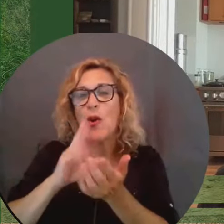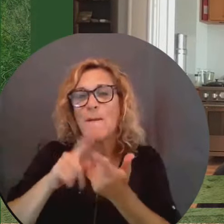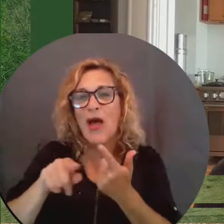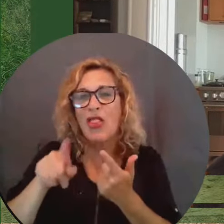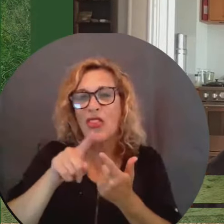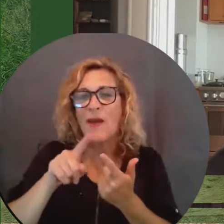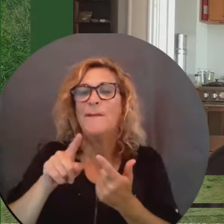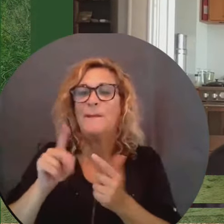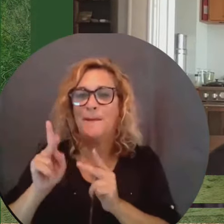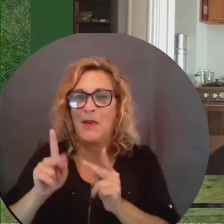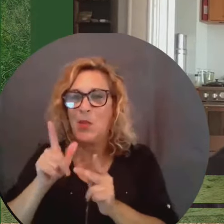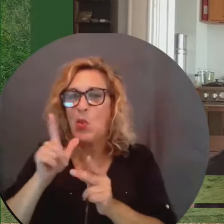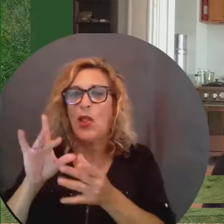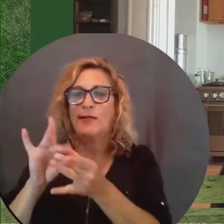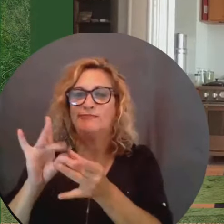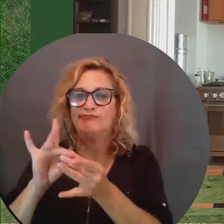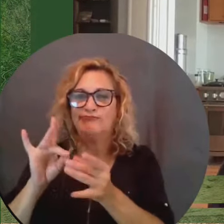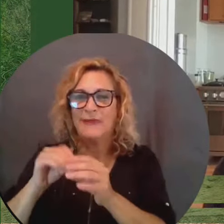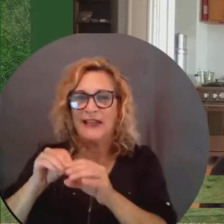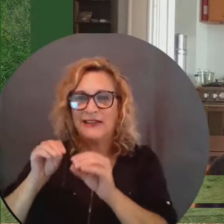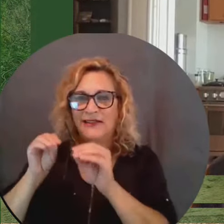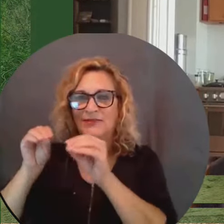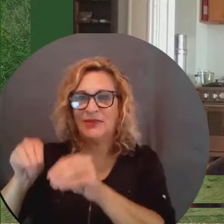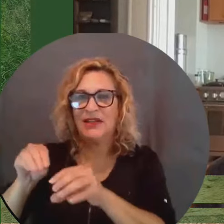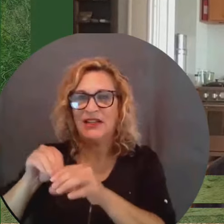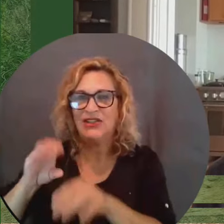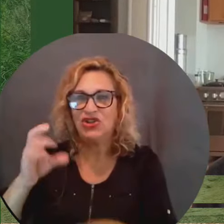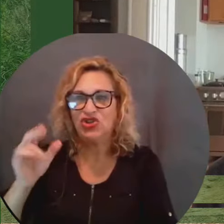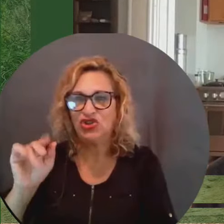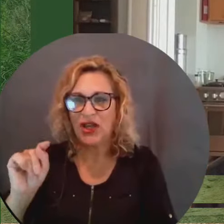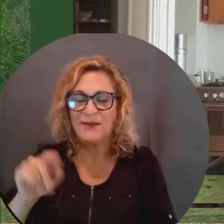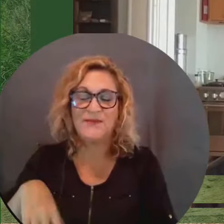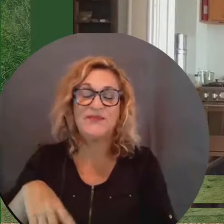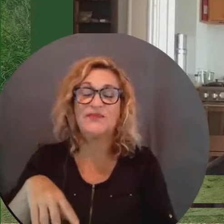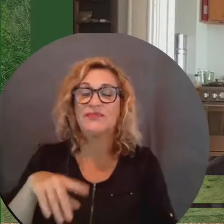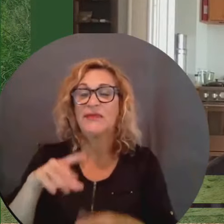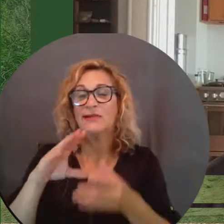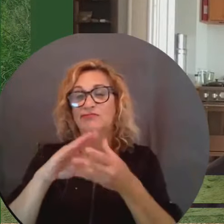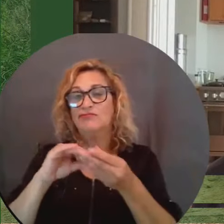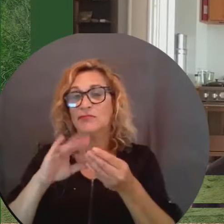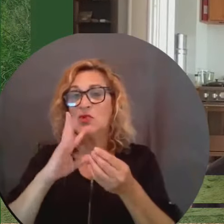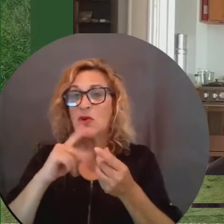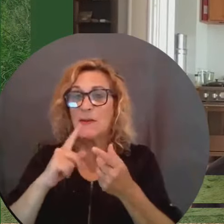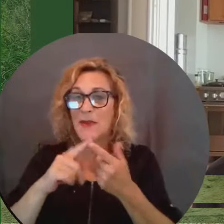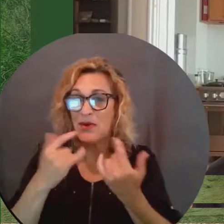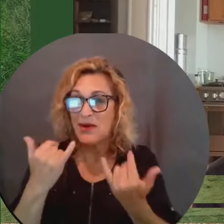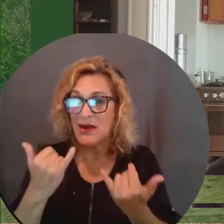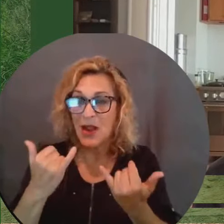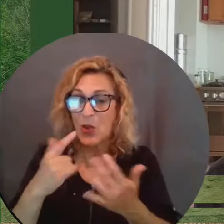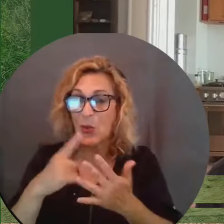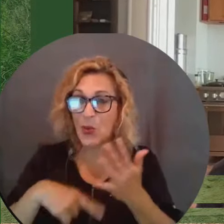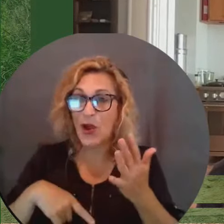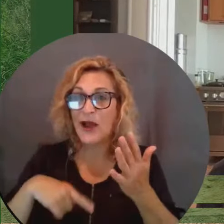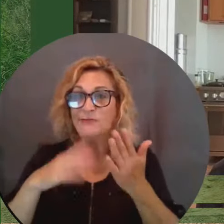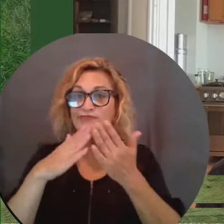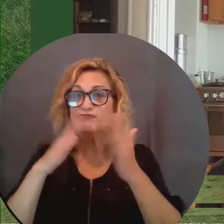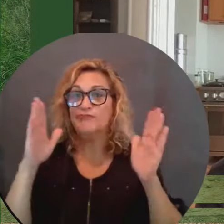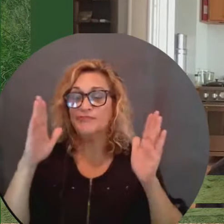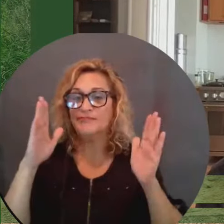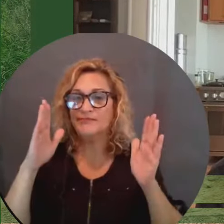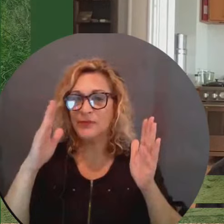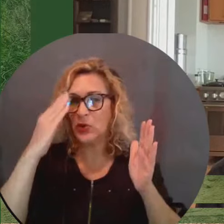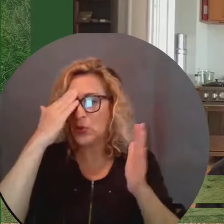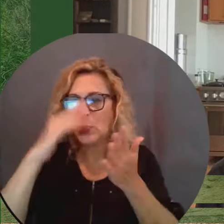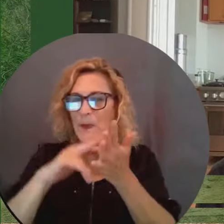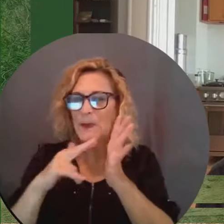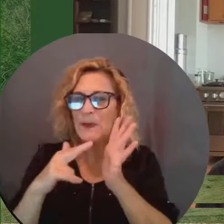just going to dive into a few opening words about mutual aid, just to kind of put us on the same